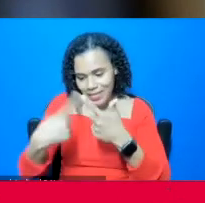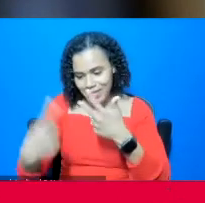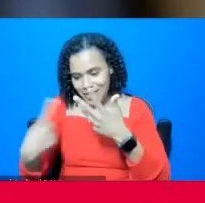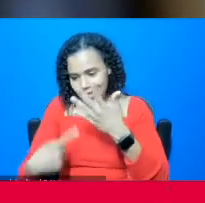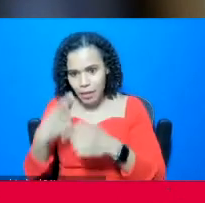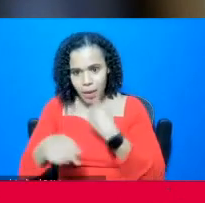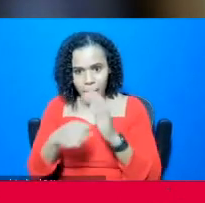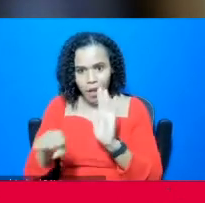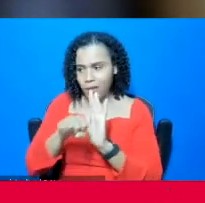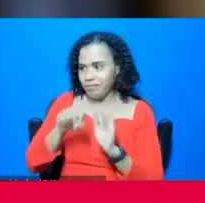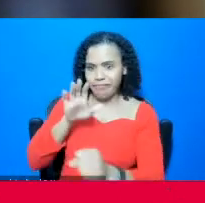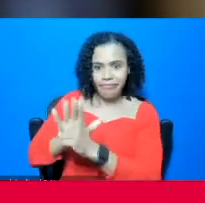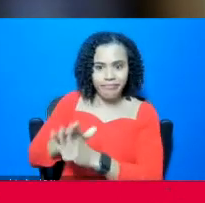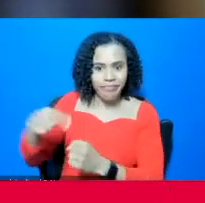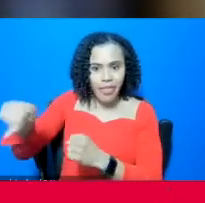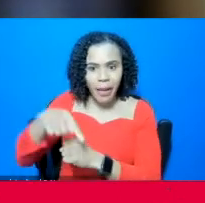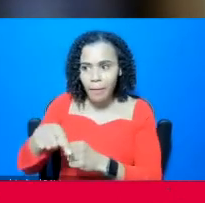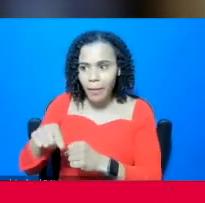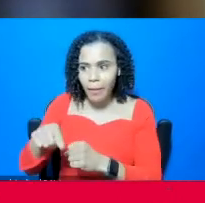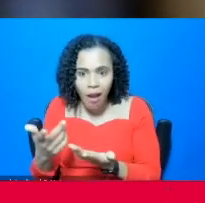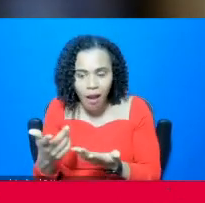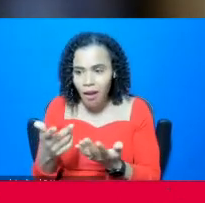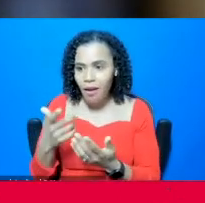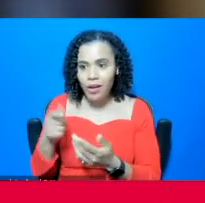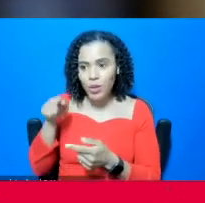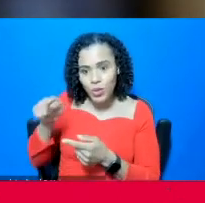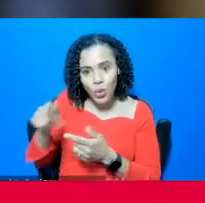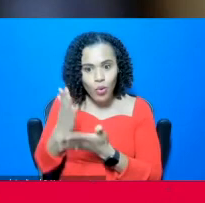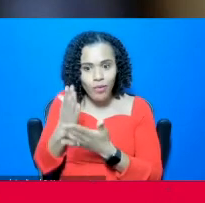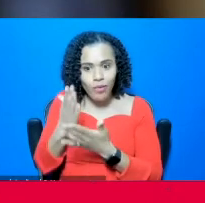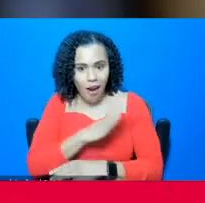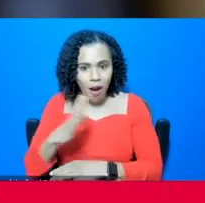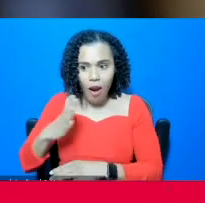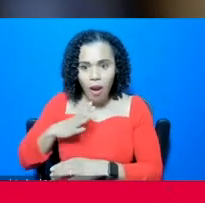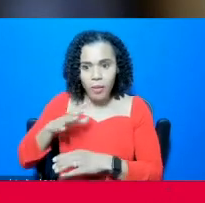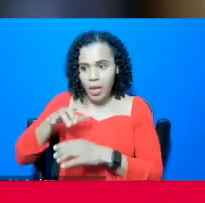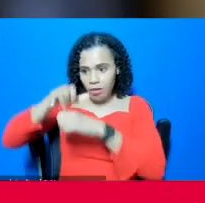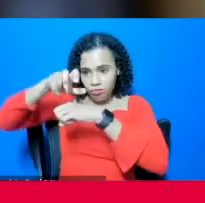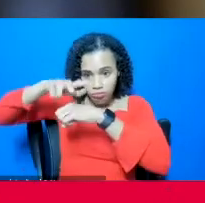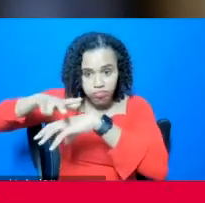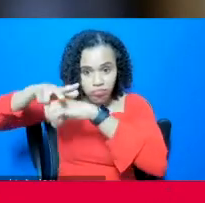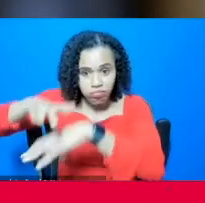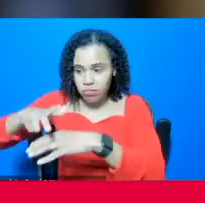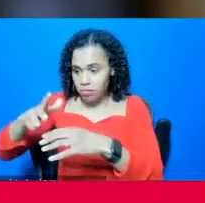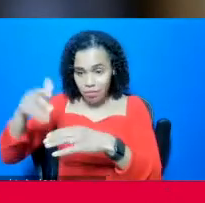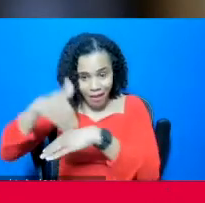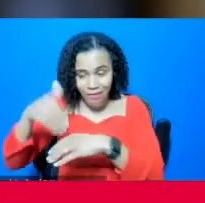disablement. And then you can't escape or leave as a result of that, to then further your life through